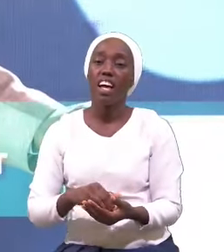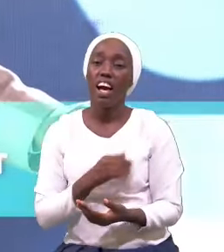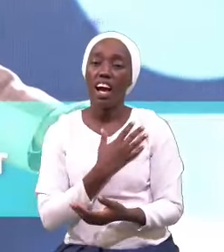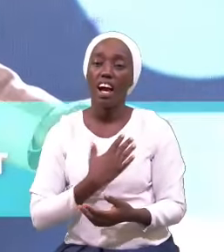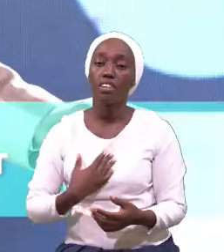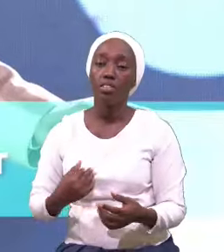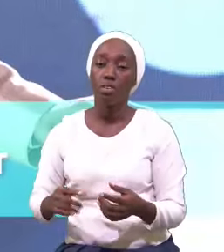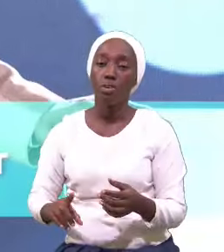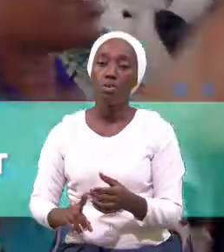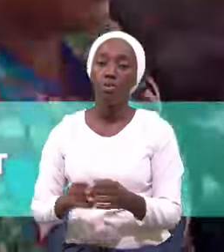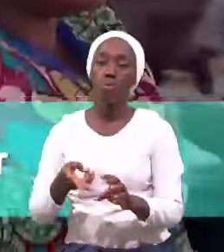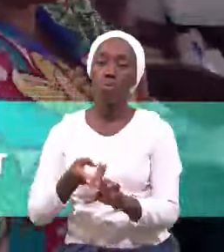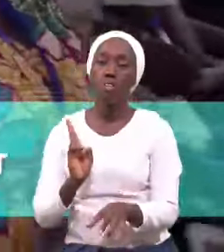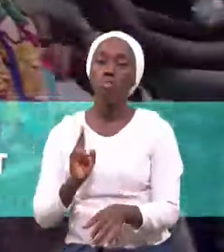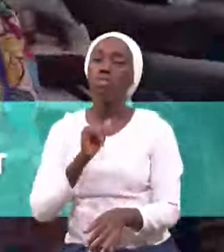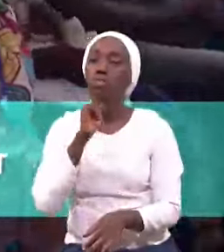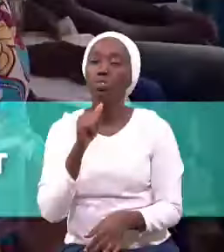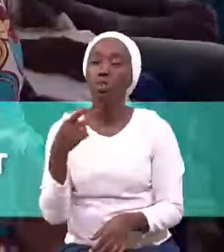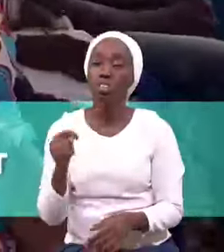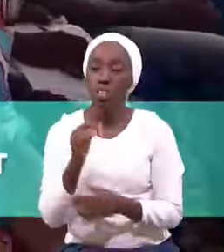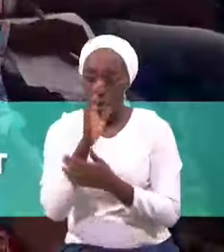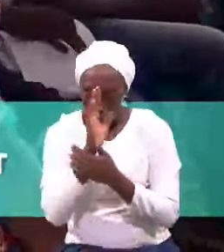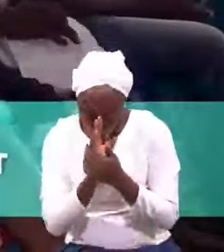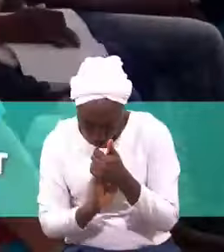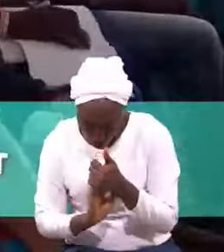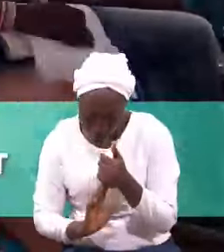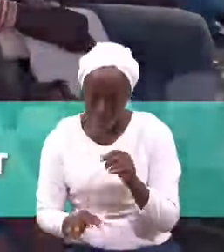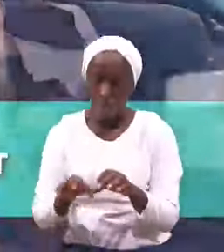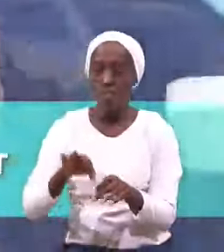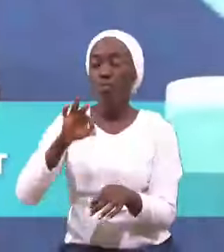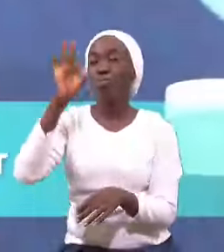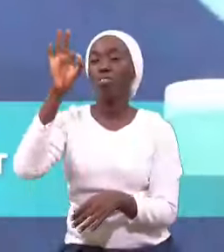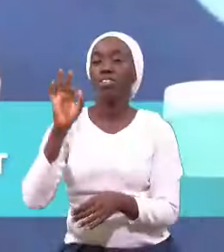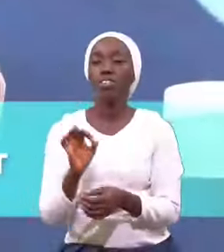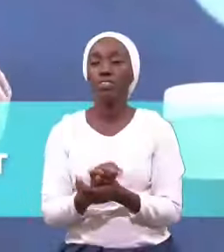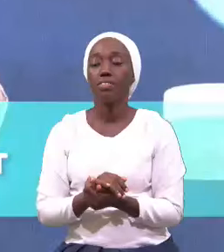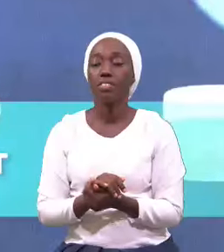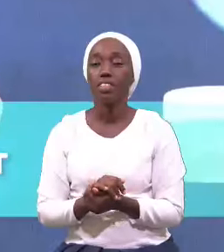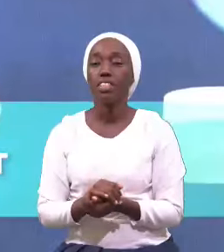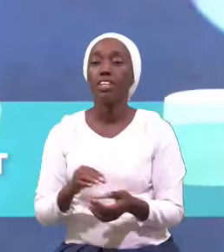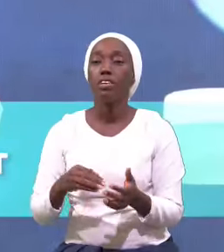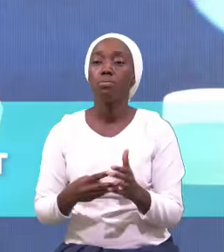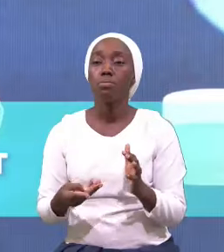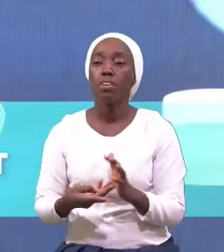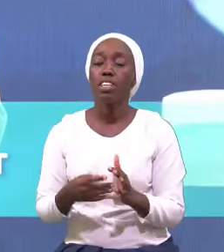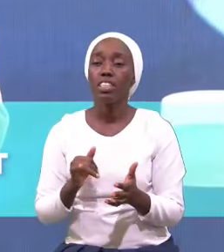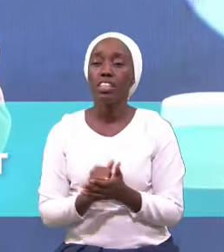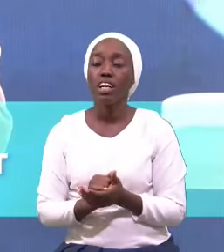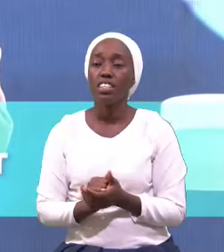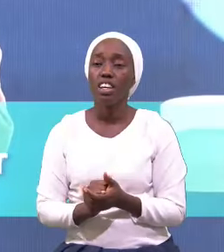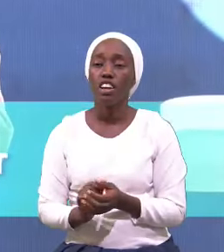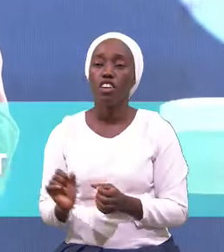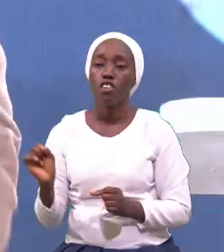Renewal will come in your life. And it means strive not with the spirit.